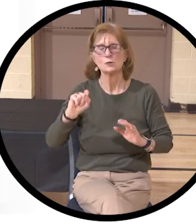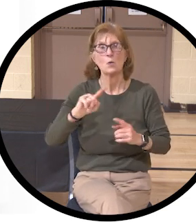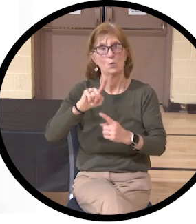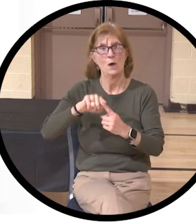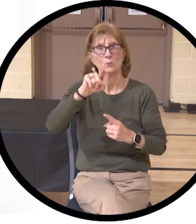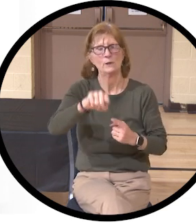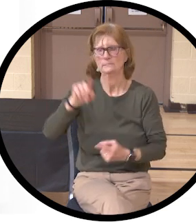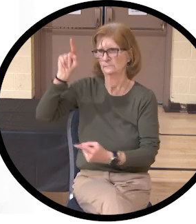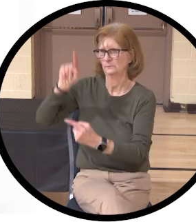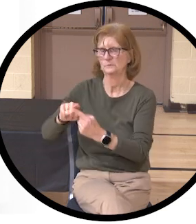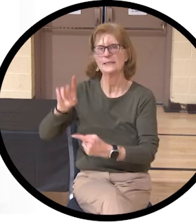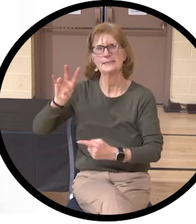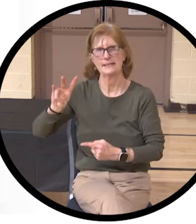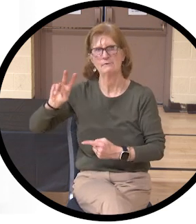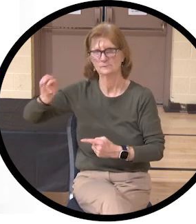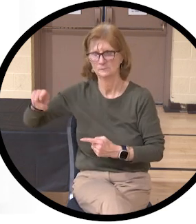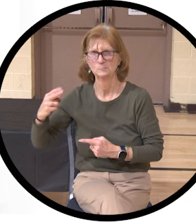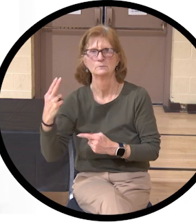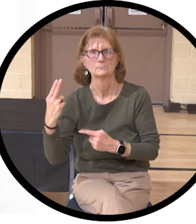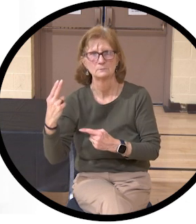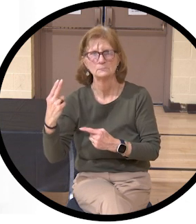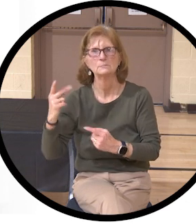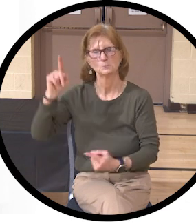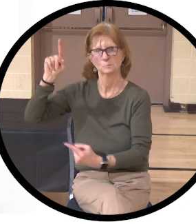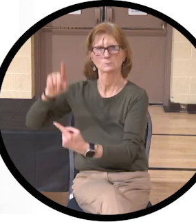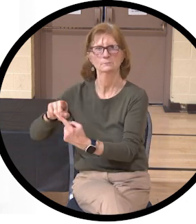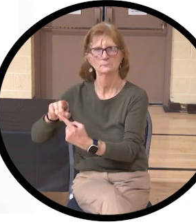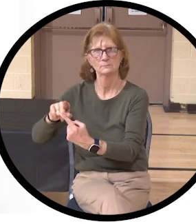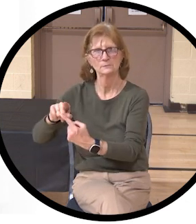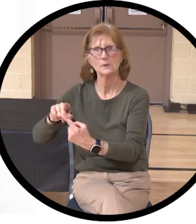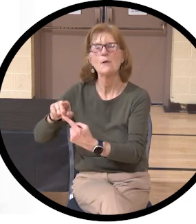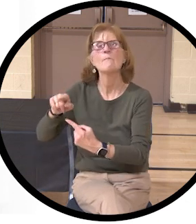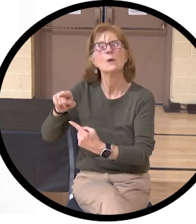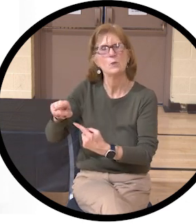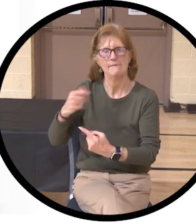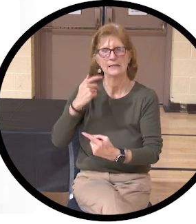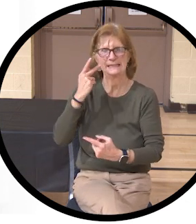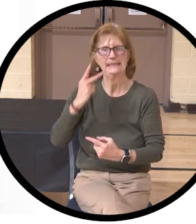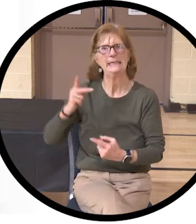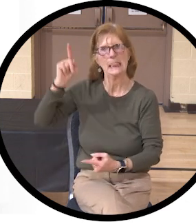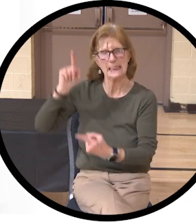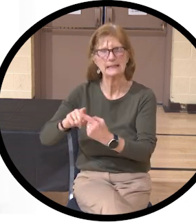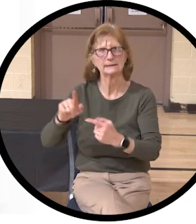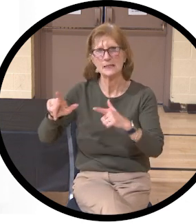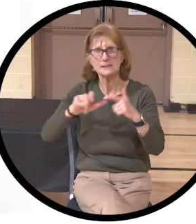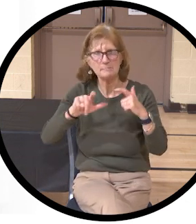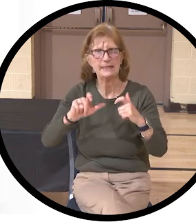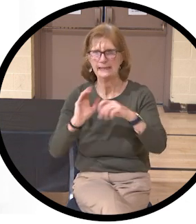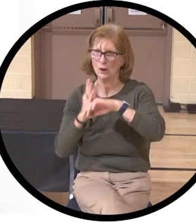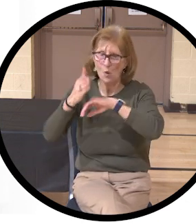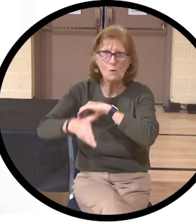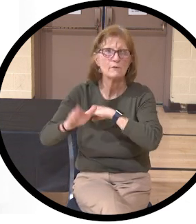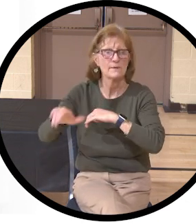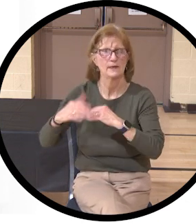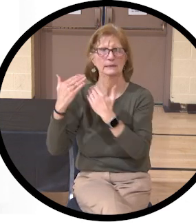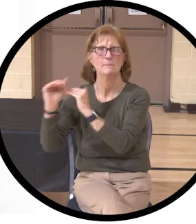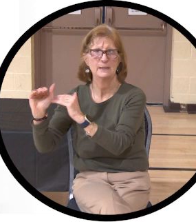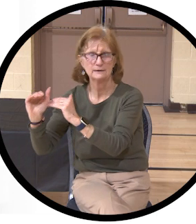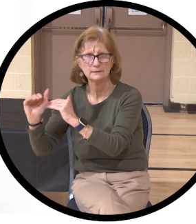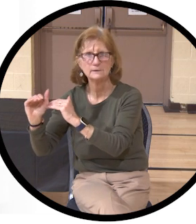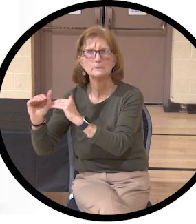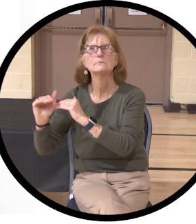hour reduction in 85th percentile speeds with these treatments and a 56% reduction in percent